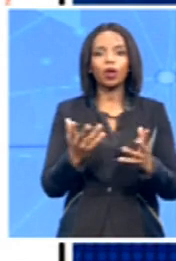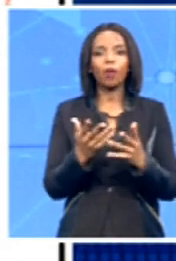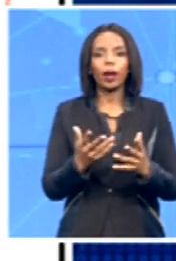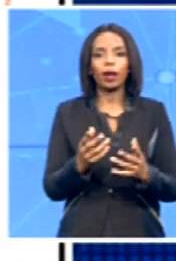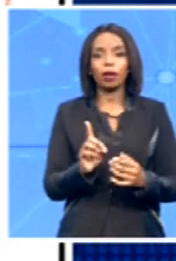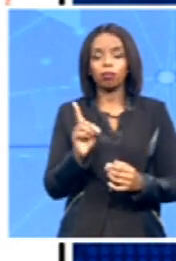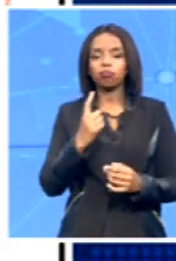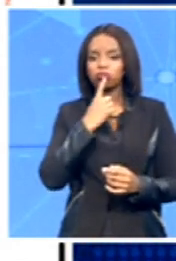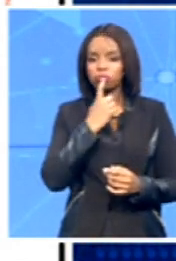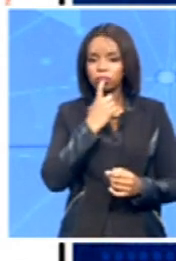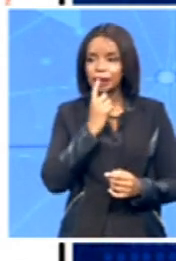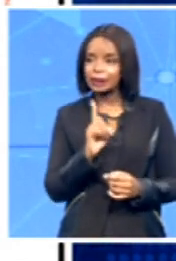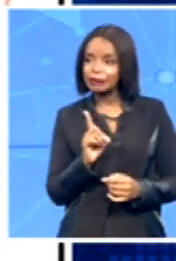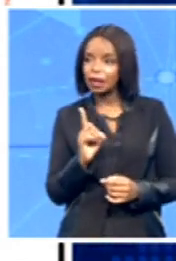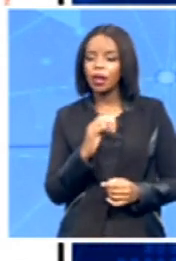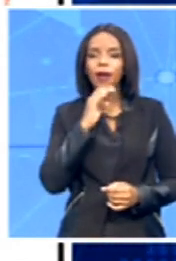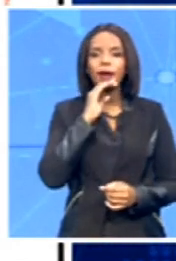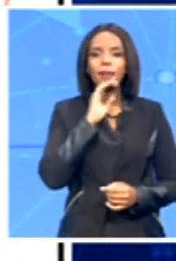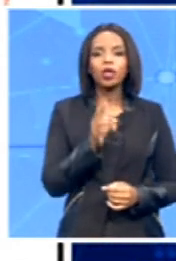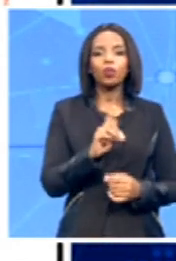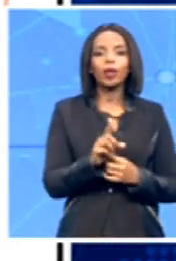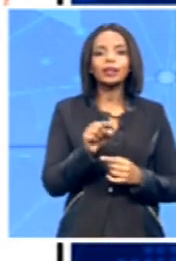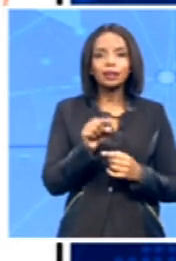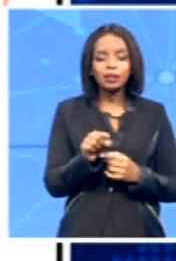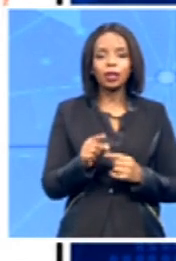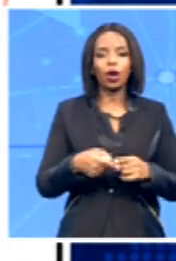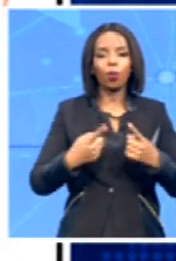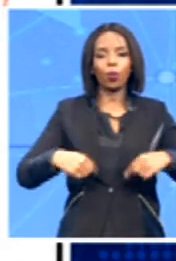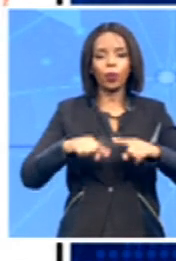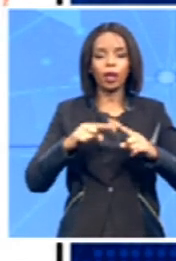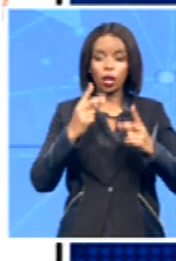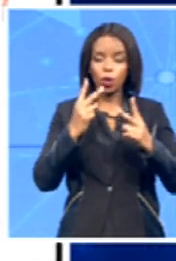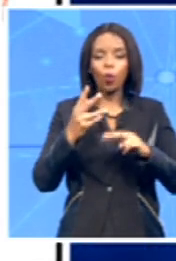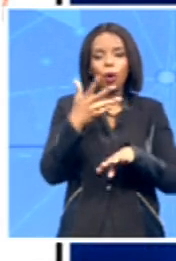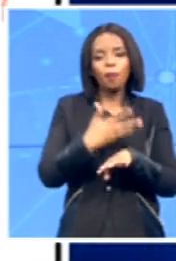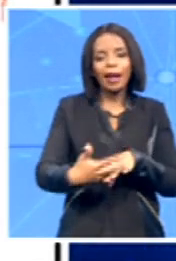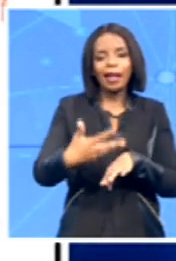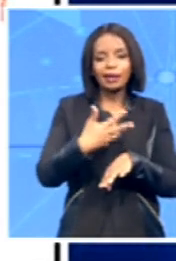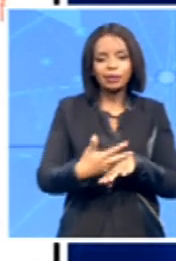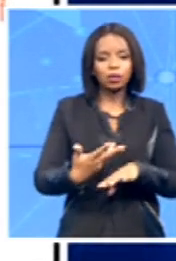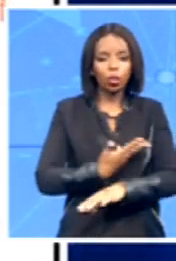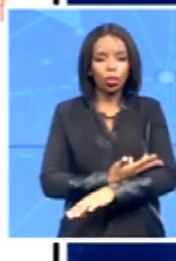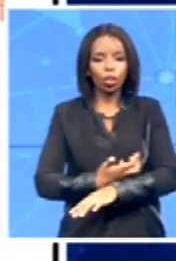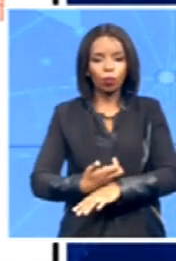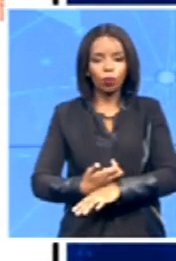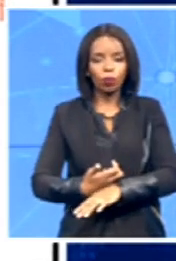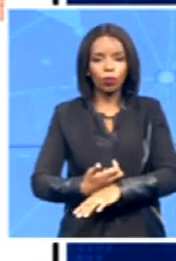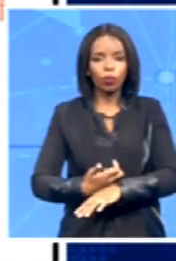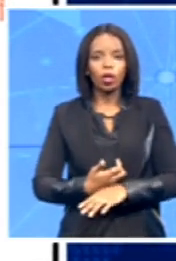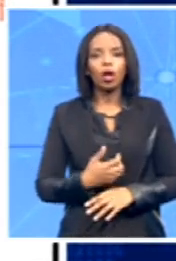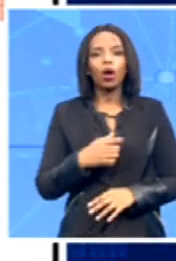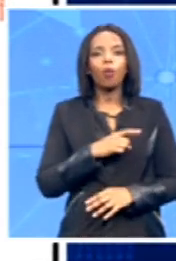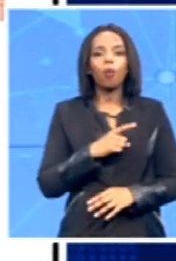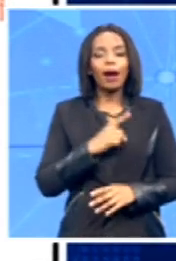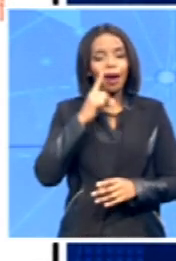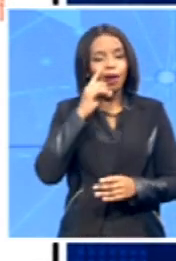studies, which means we looked at blood samples to see for the evidence of antibodies against COVID. And